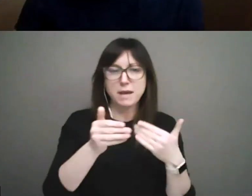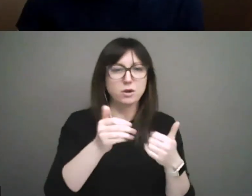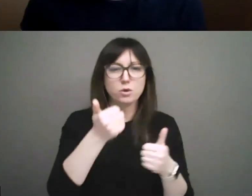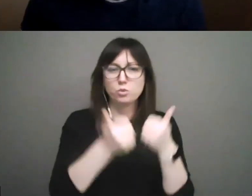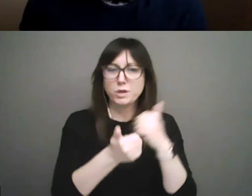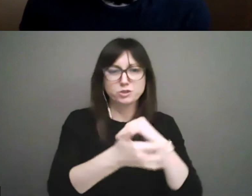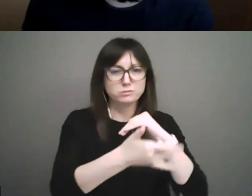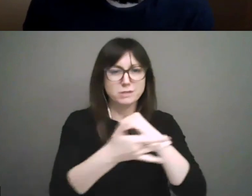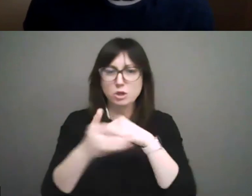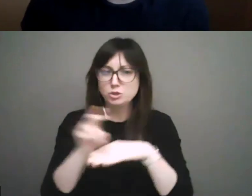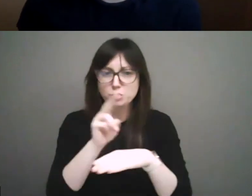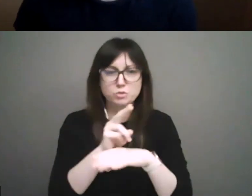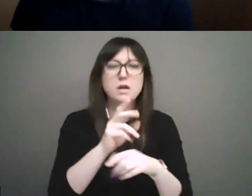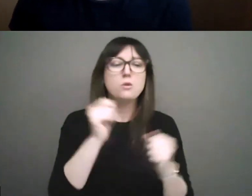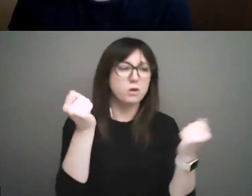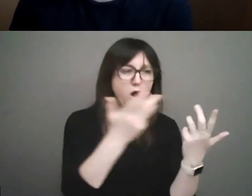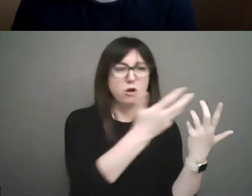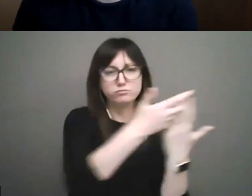apps and devices.